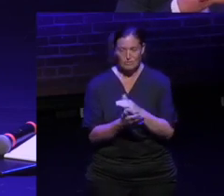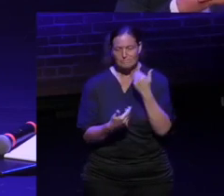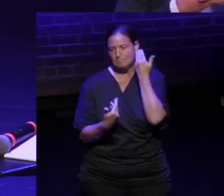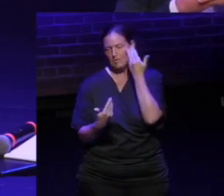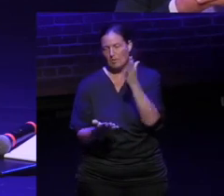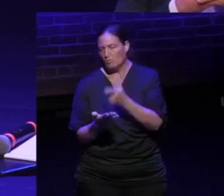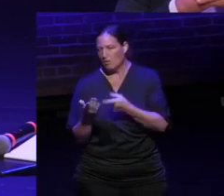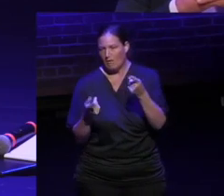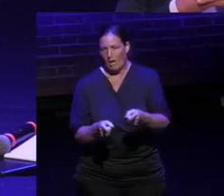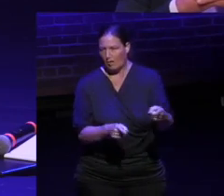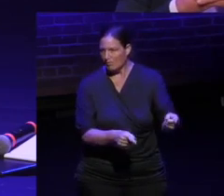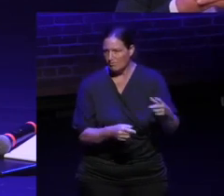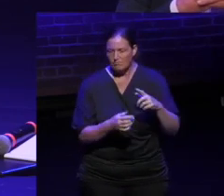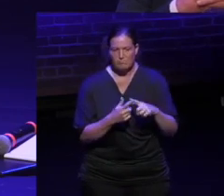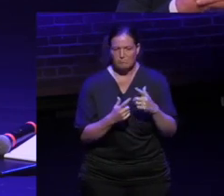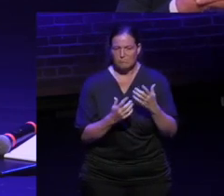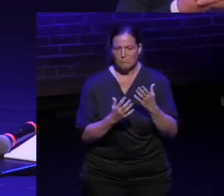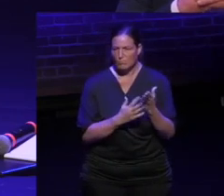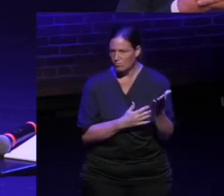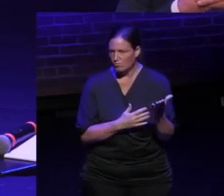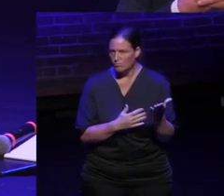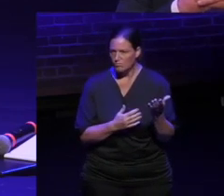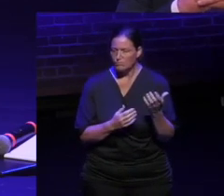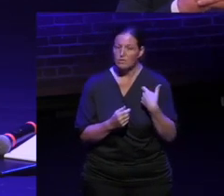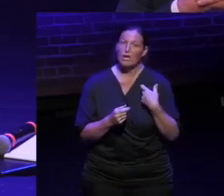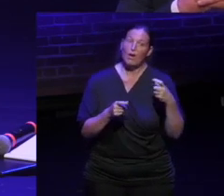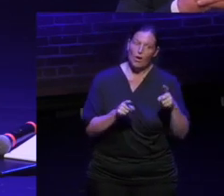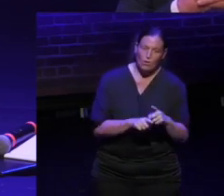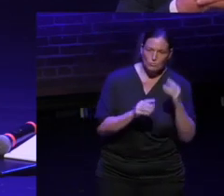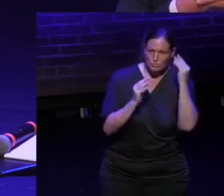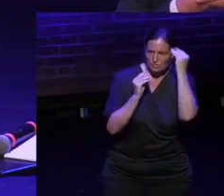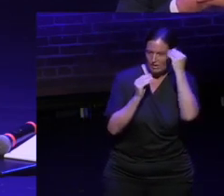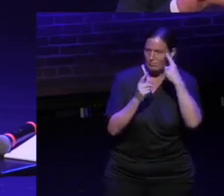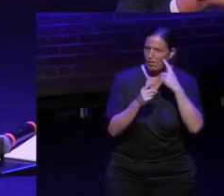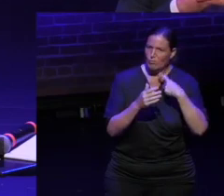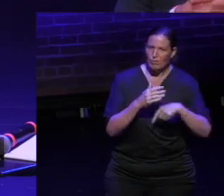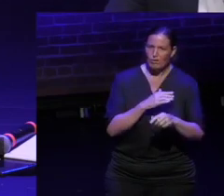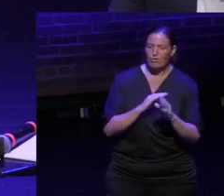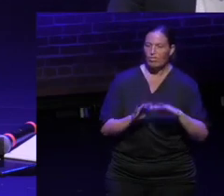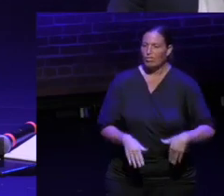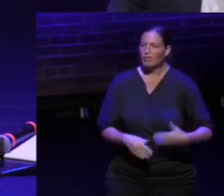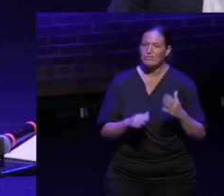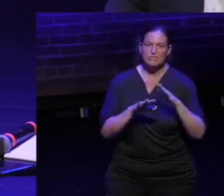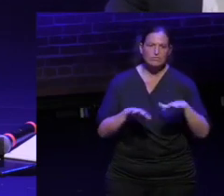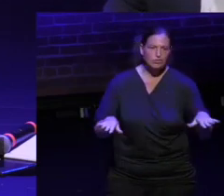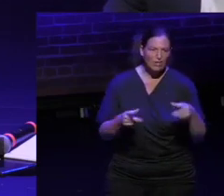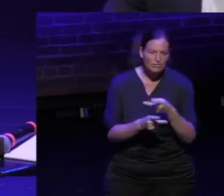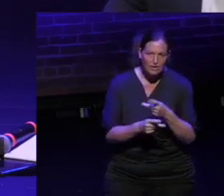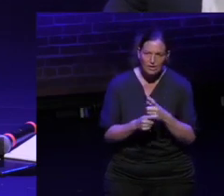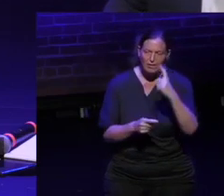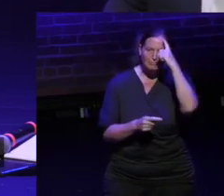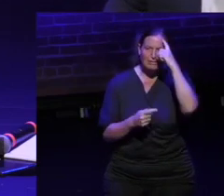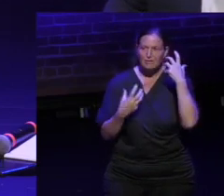happened. And this goes to exactly the thing that I also think about where we've underinvested. Childcare, mental health,